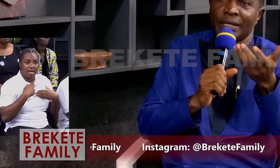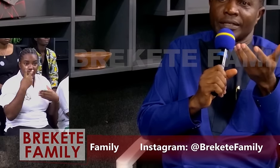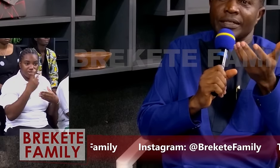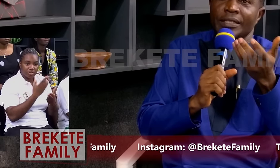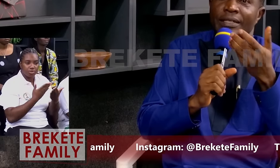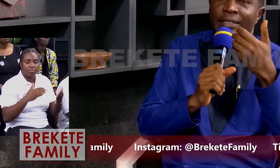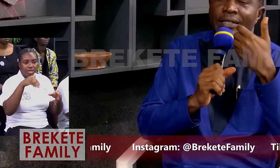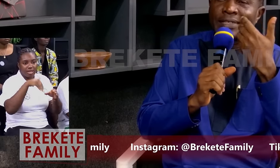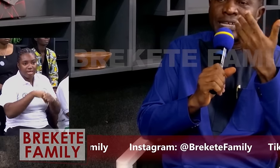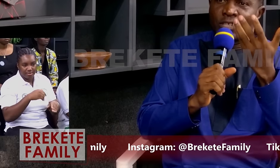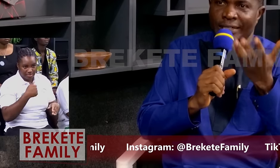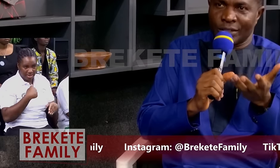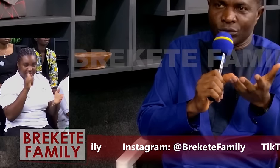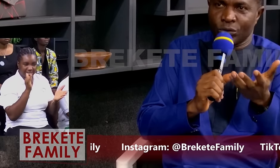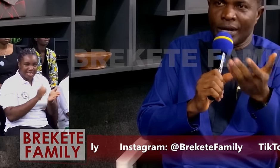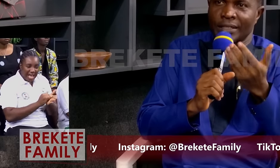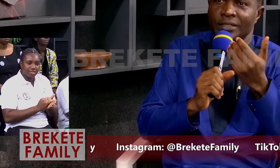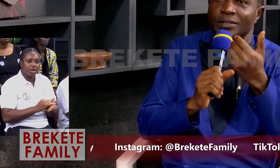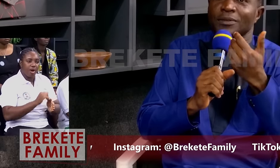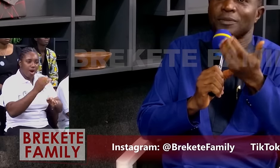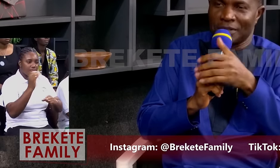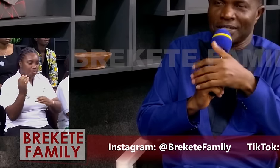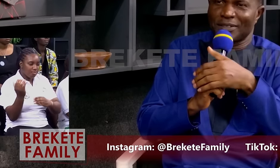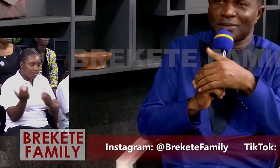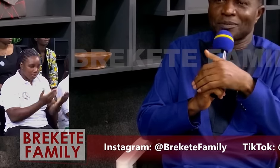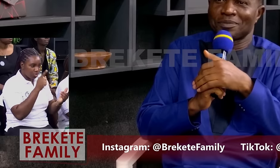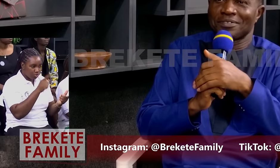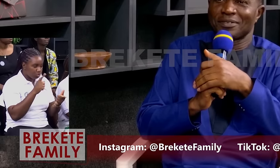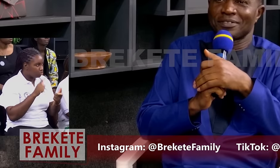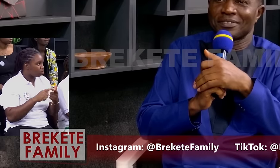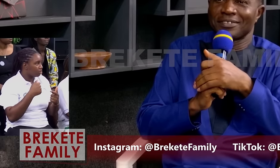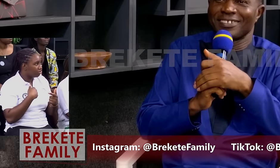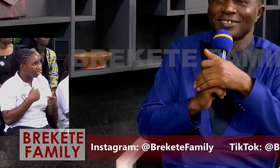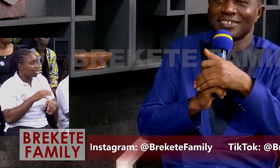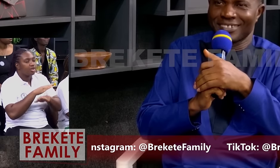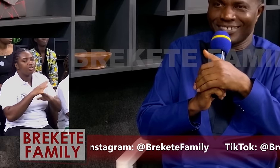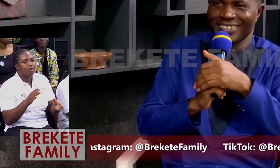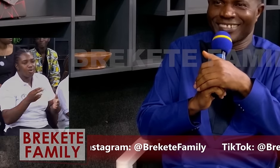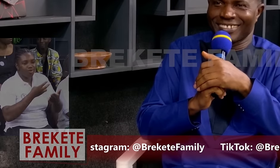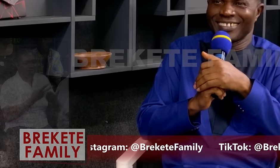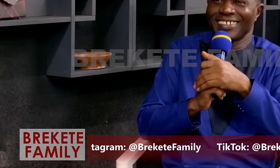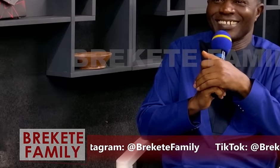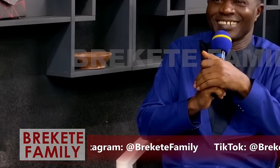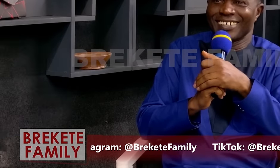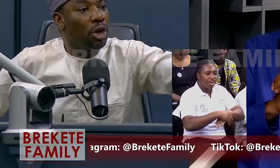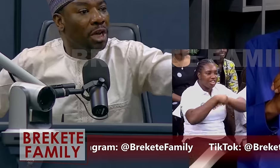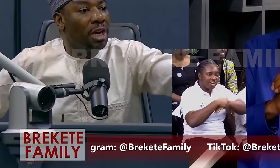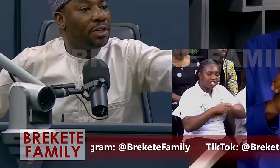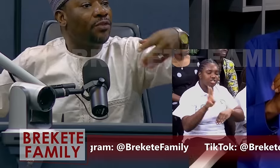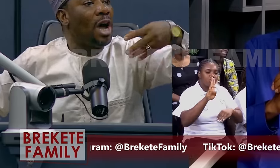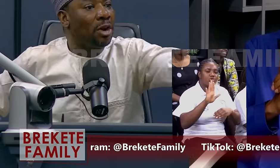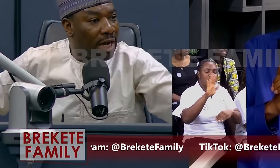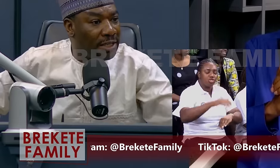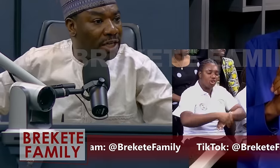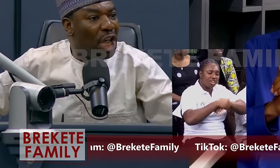me that has attracted you. And Dr. Otabor. Yes. No, they waste your English. You use your English